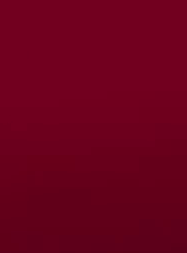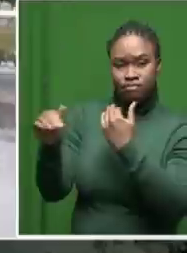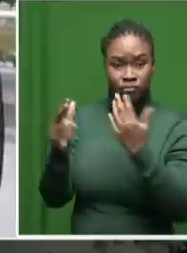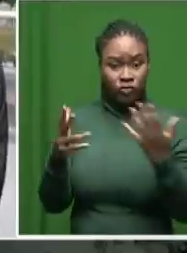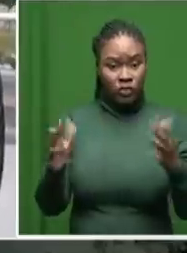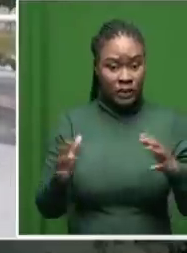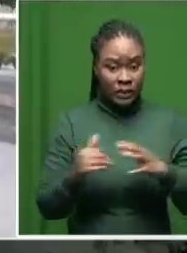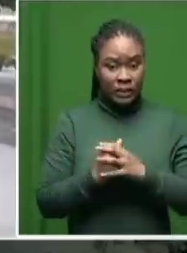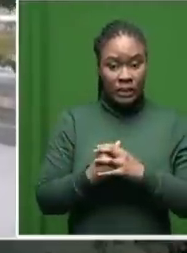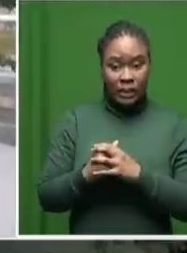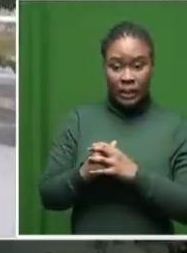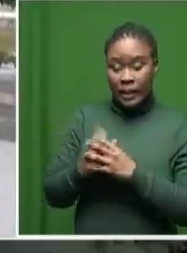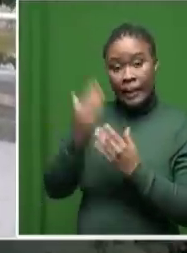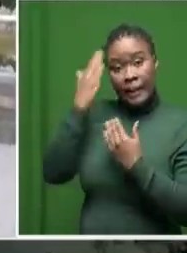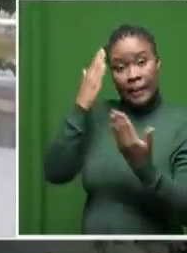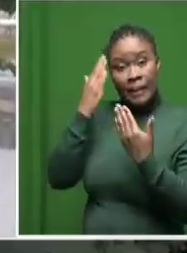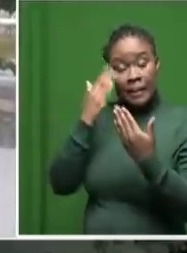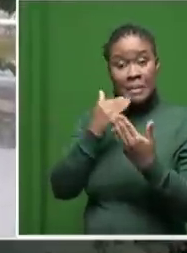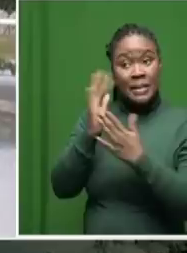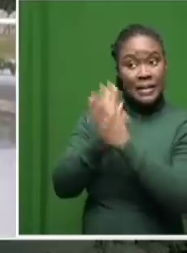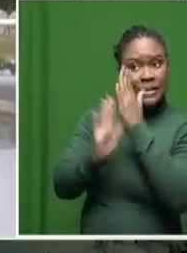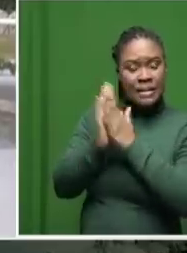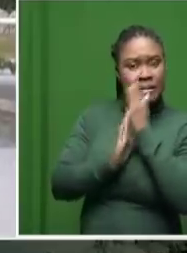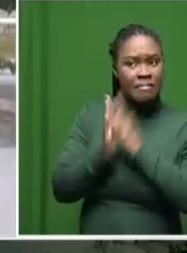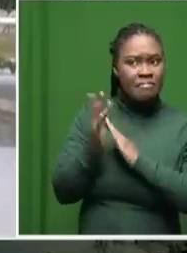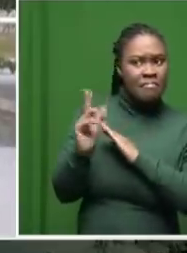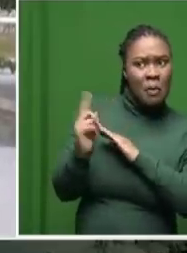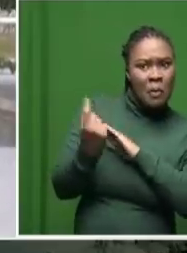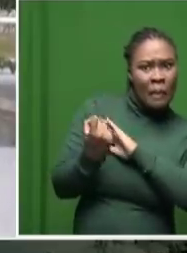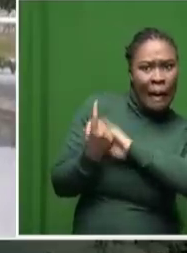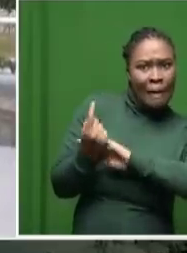Tell us exactly where you are and how the situation is there.